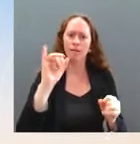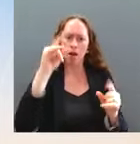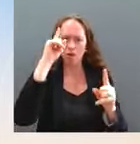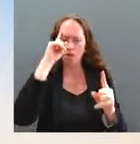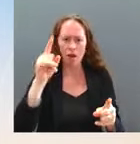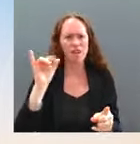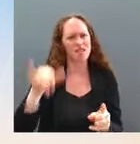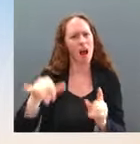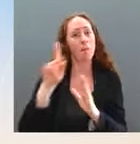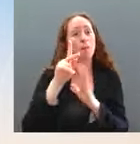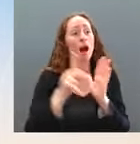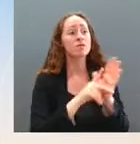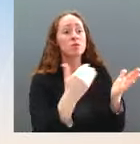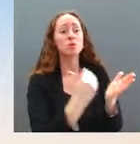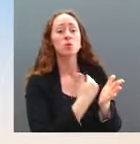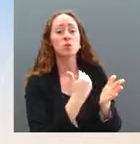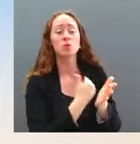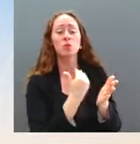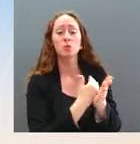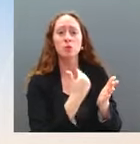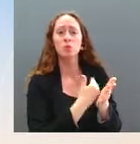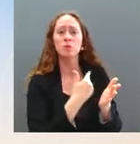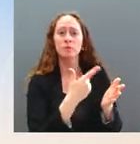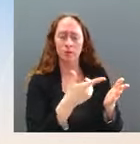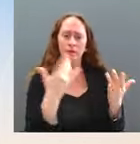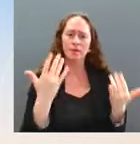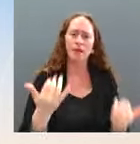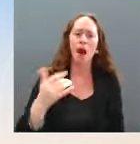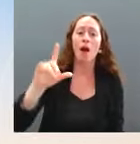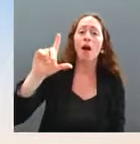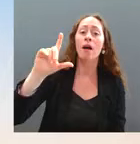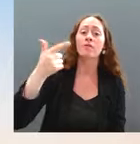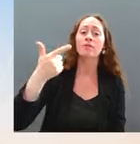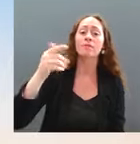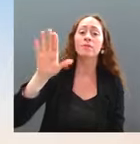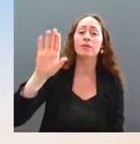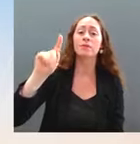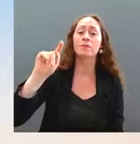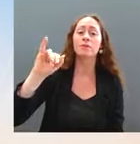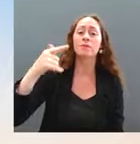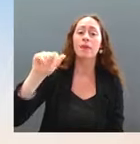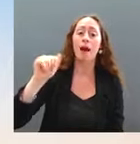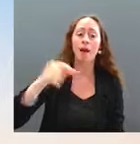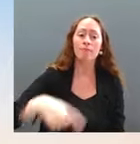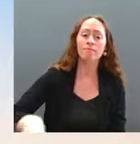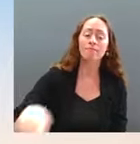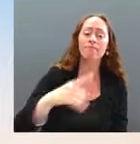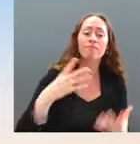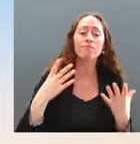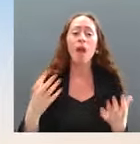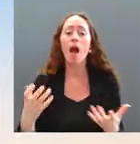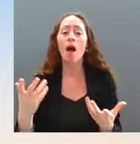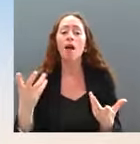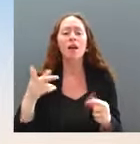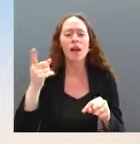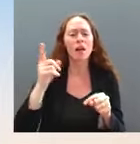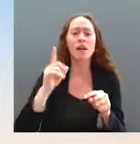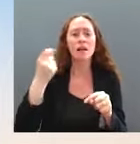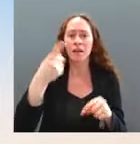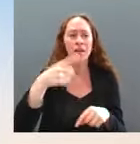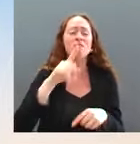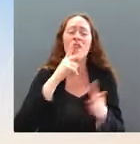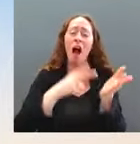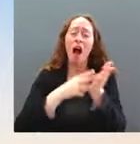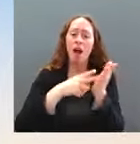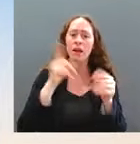erased or forced back into any closets, and kids across our nation should be allowed to be who they are without the threat that their parents or their doctor could be